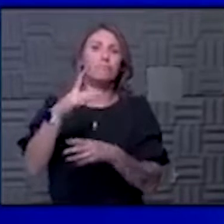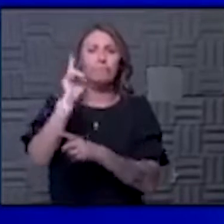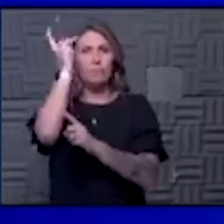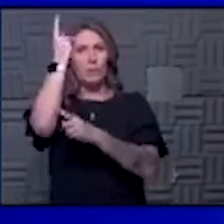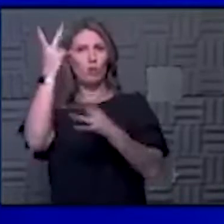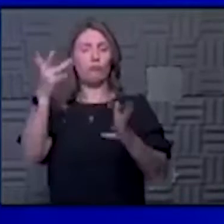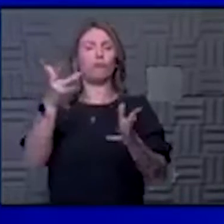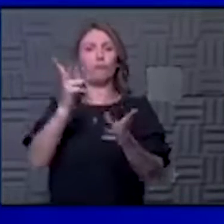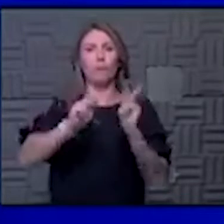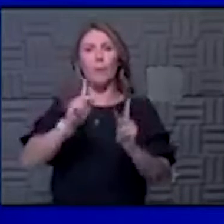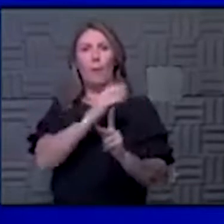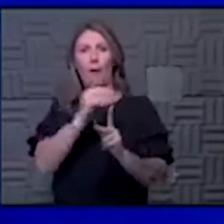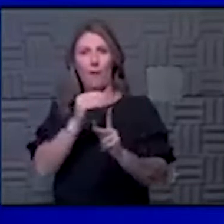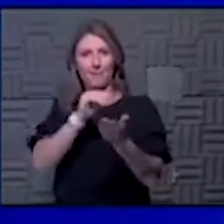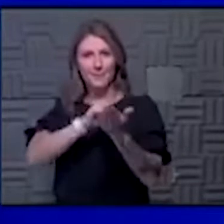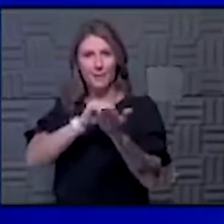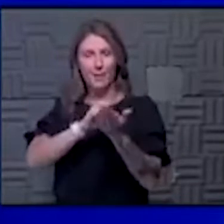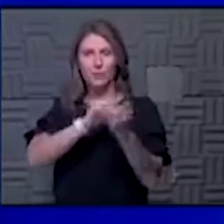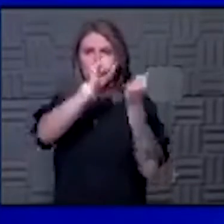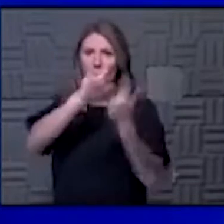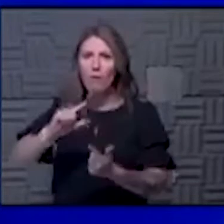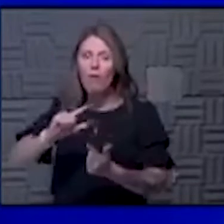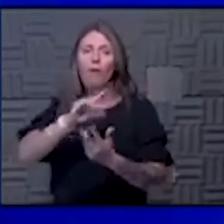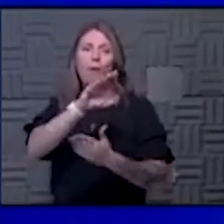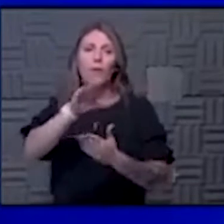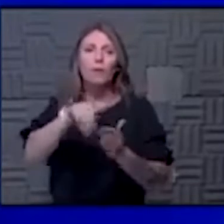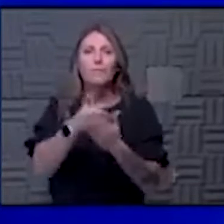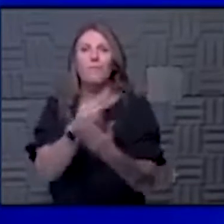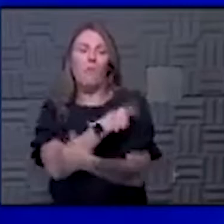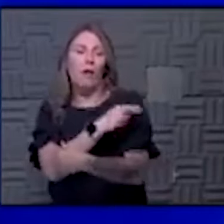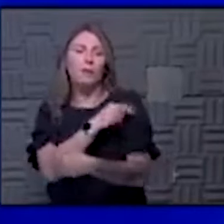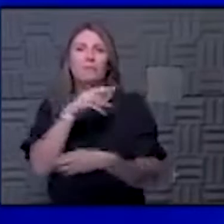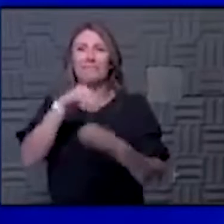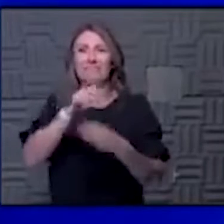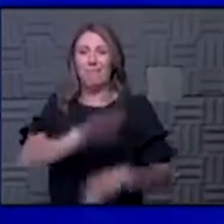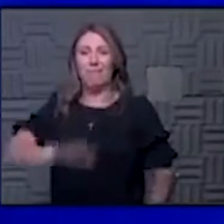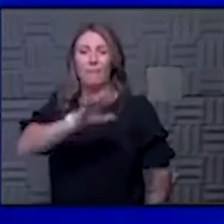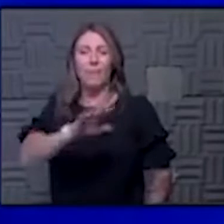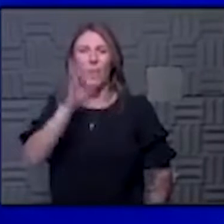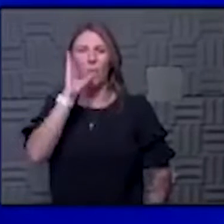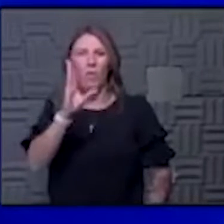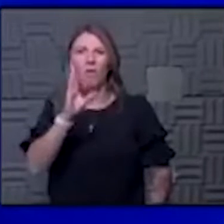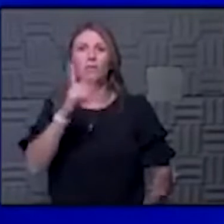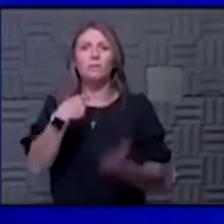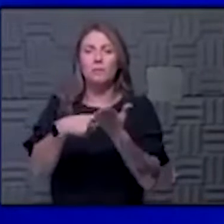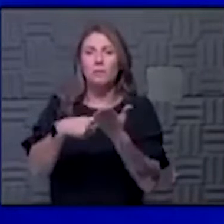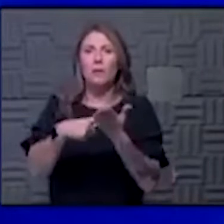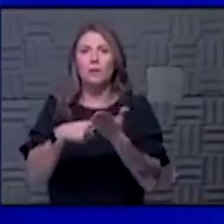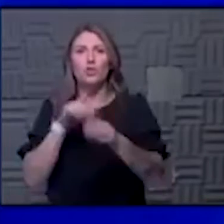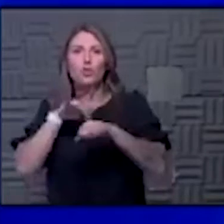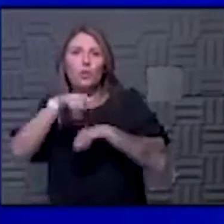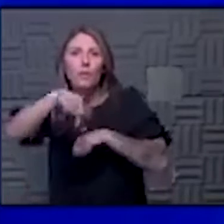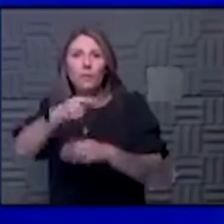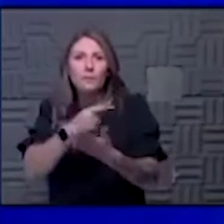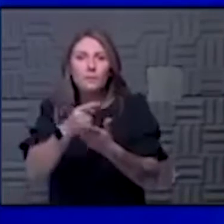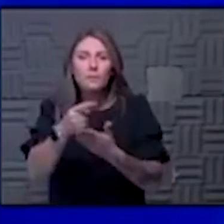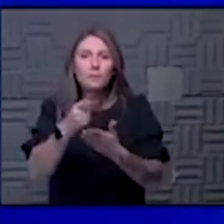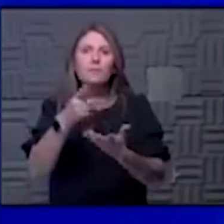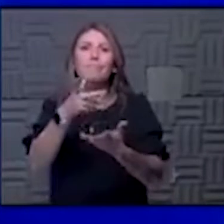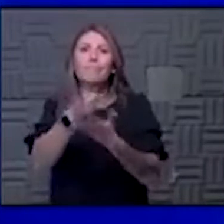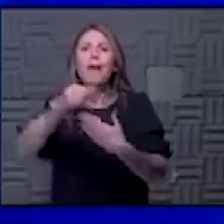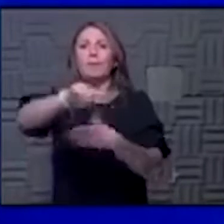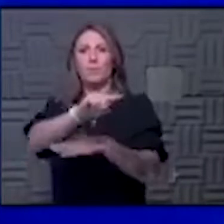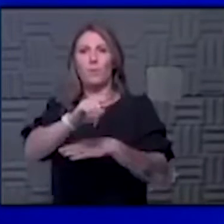question, and as all of our hospitals in the area. So we'll address that more thoroughly later this week and early next week. I can just tell you right now we still have